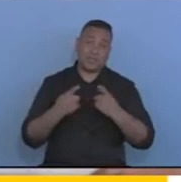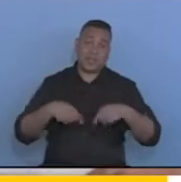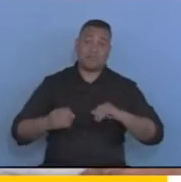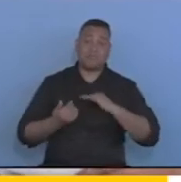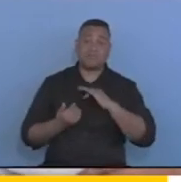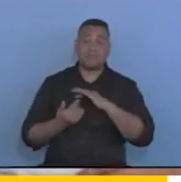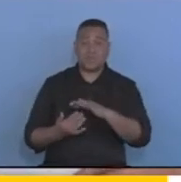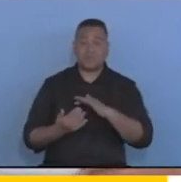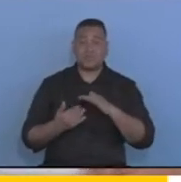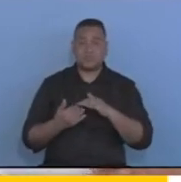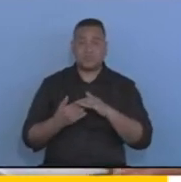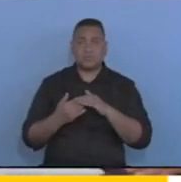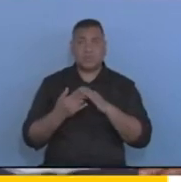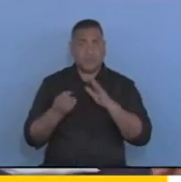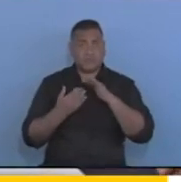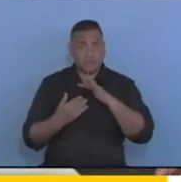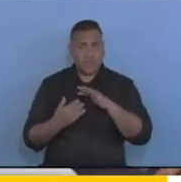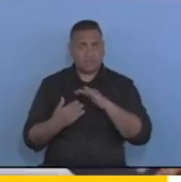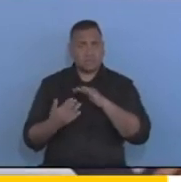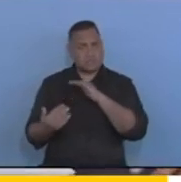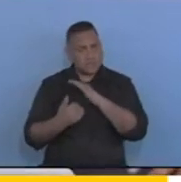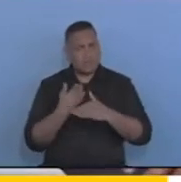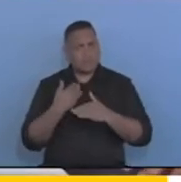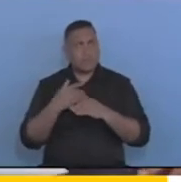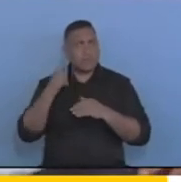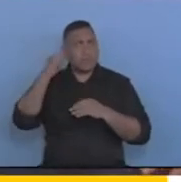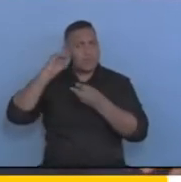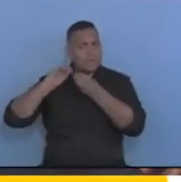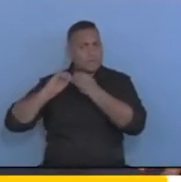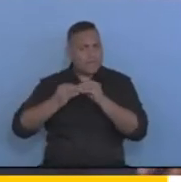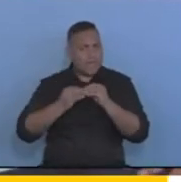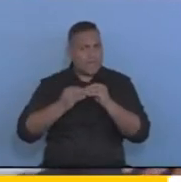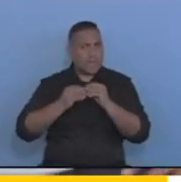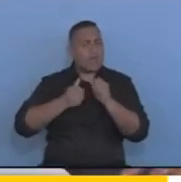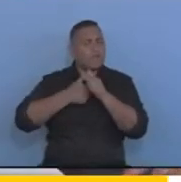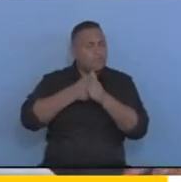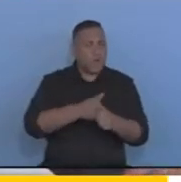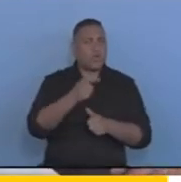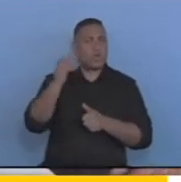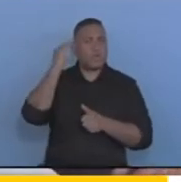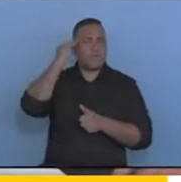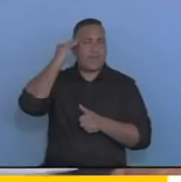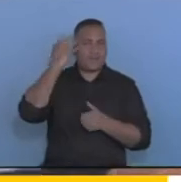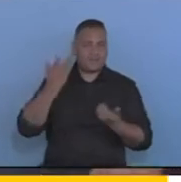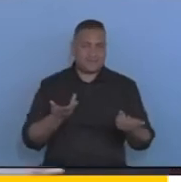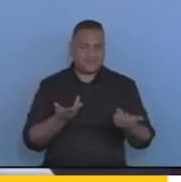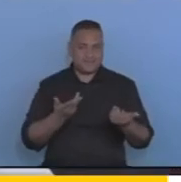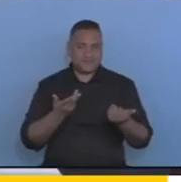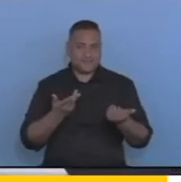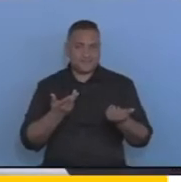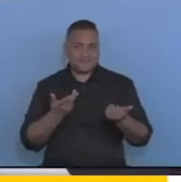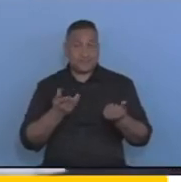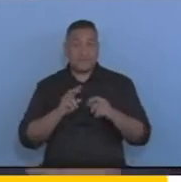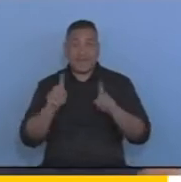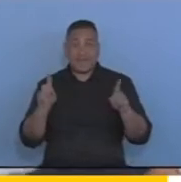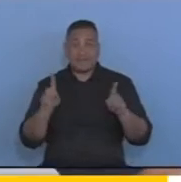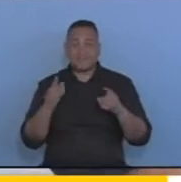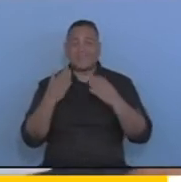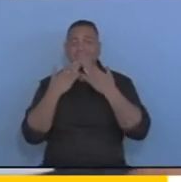and if you made up your mind, stick to it. There we go. Absolutely. Thank you, Farid. Thank you so